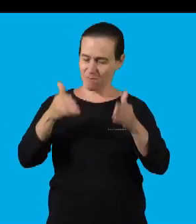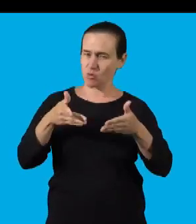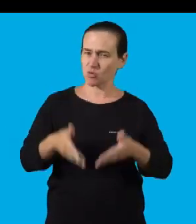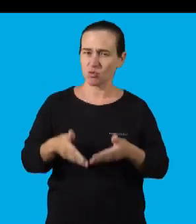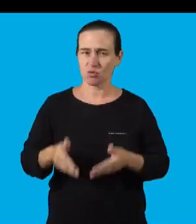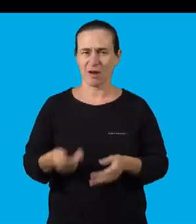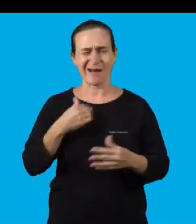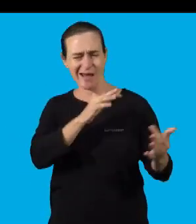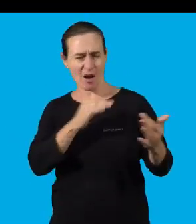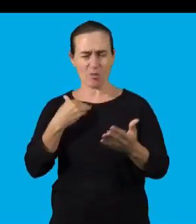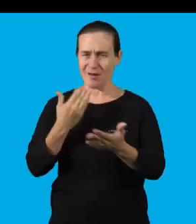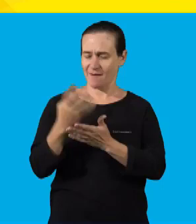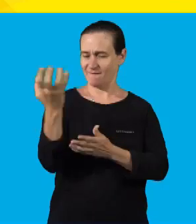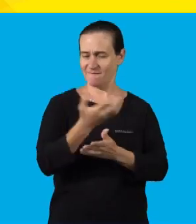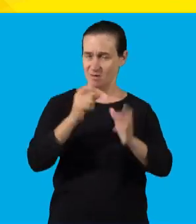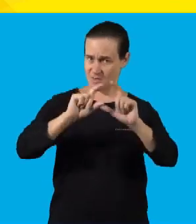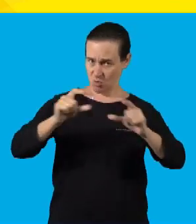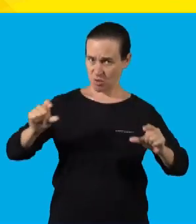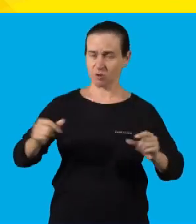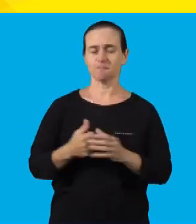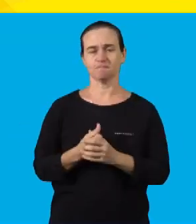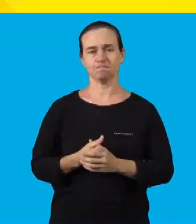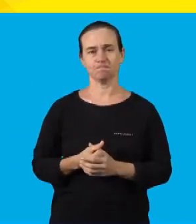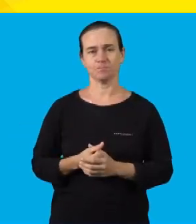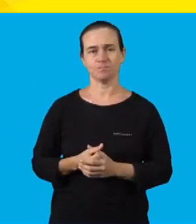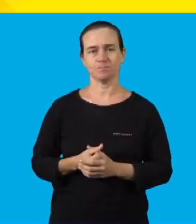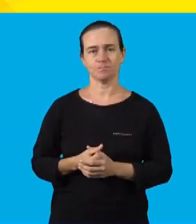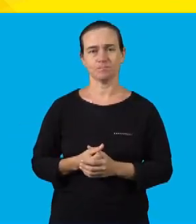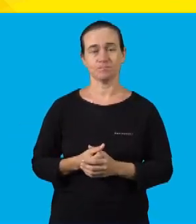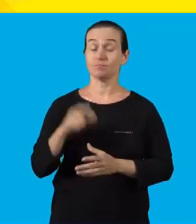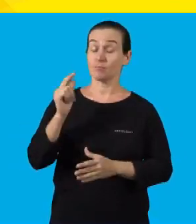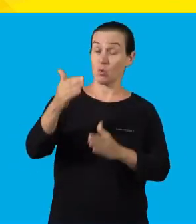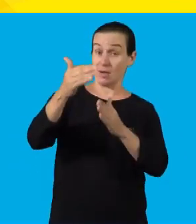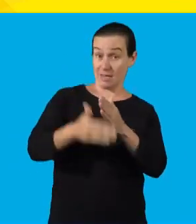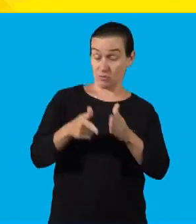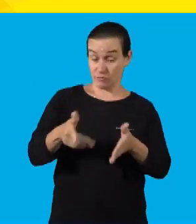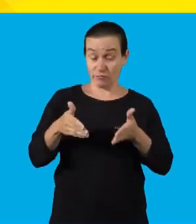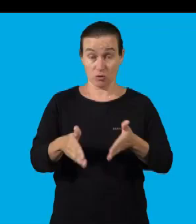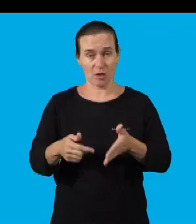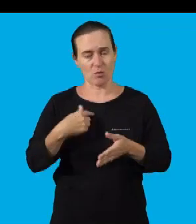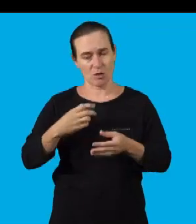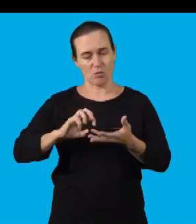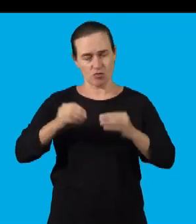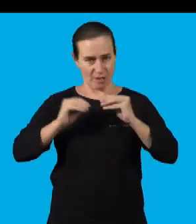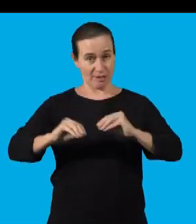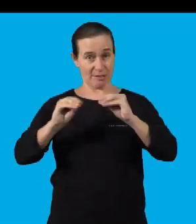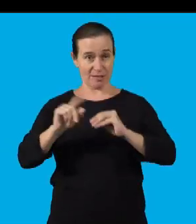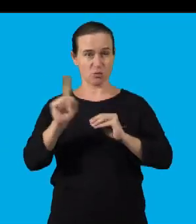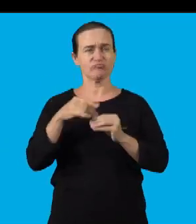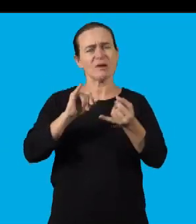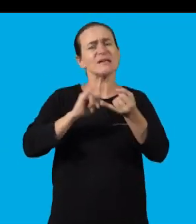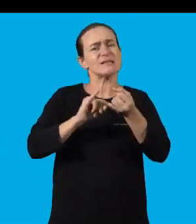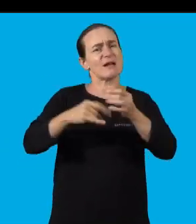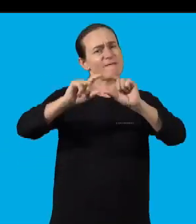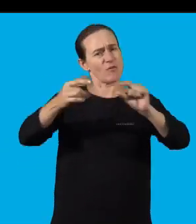functions and how we can find those equations. So now by the end of the lesson, we will address the